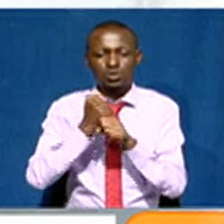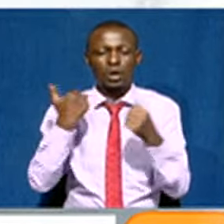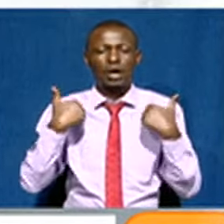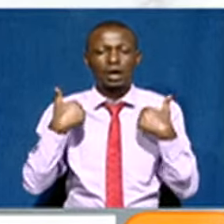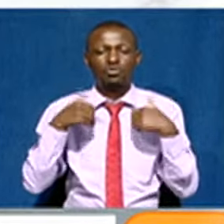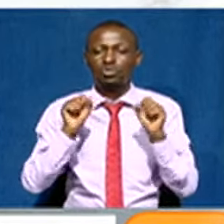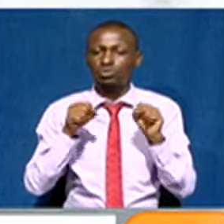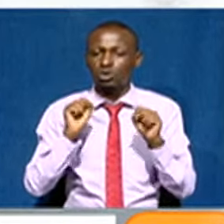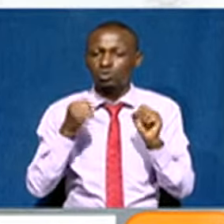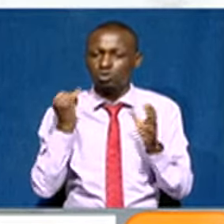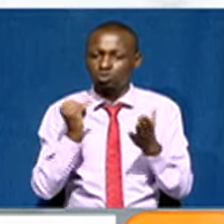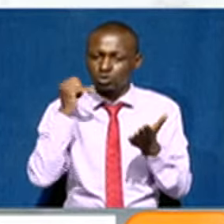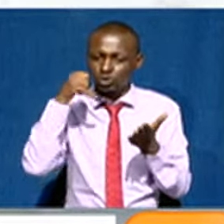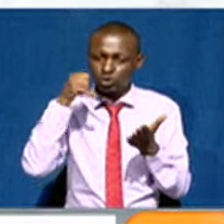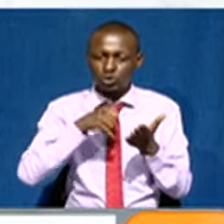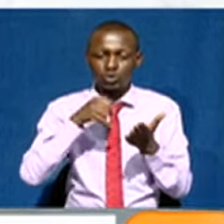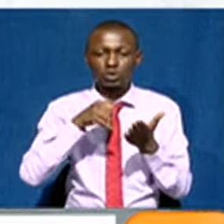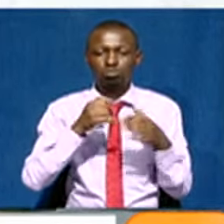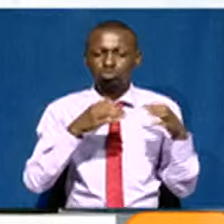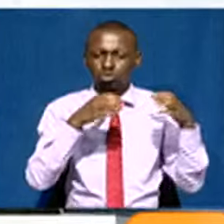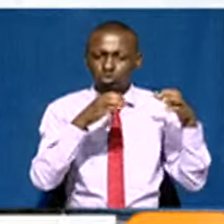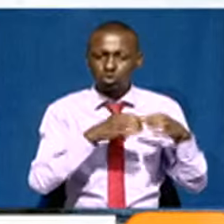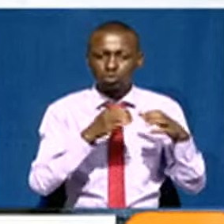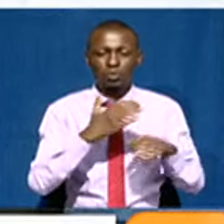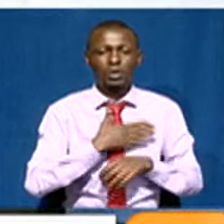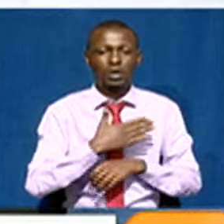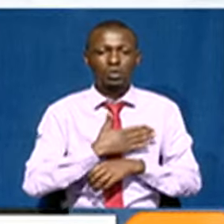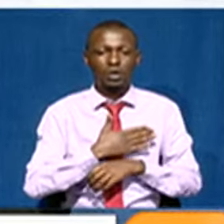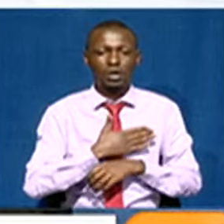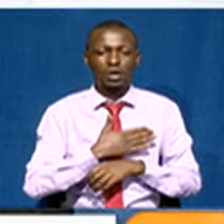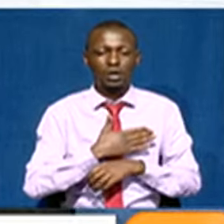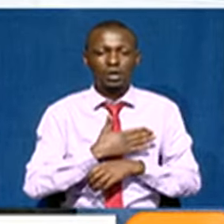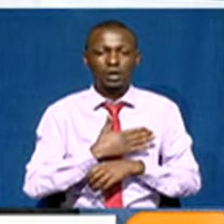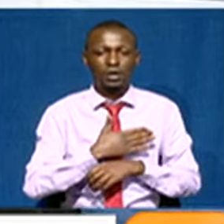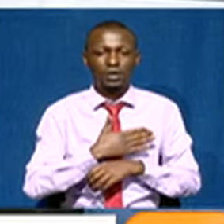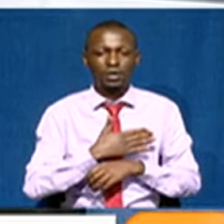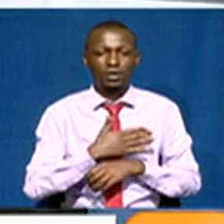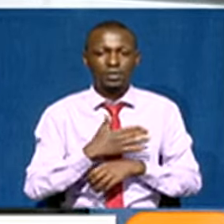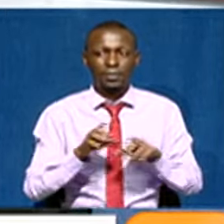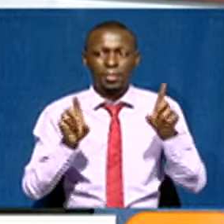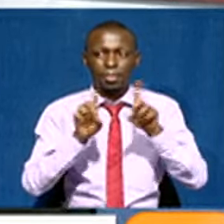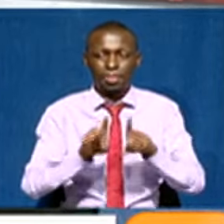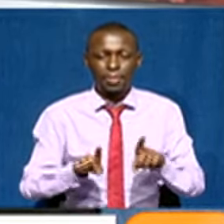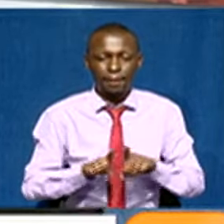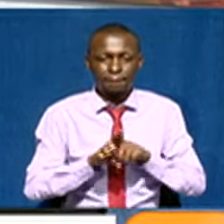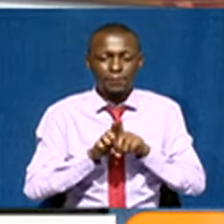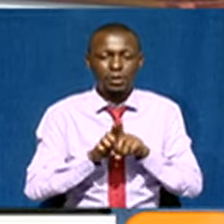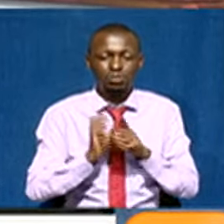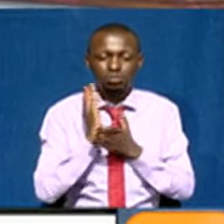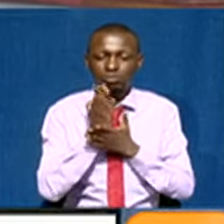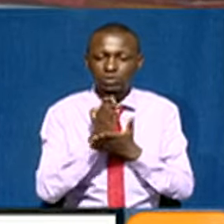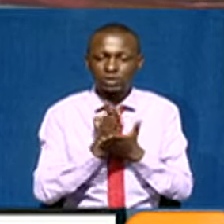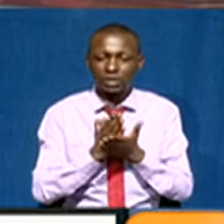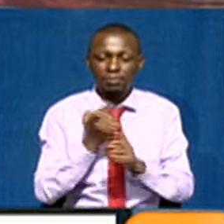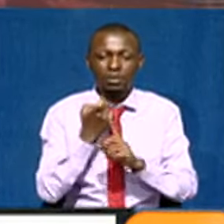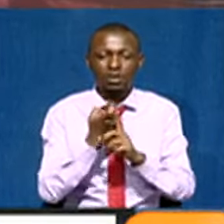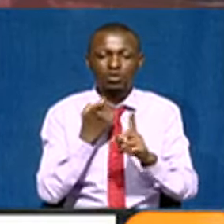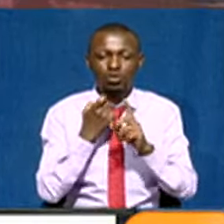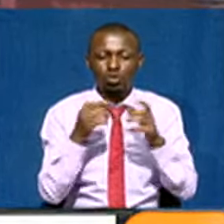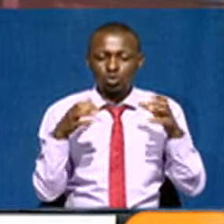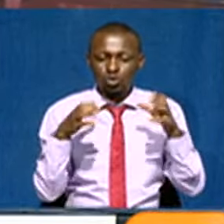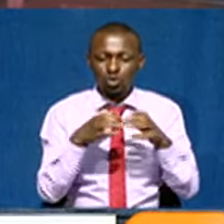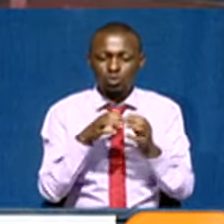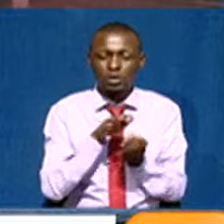we've gotten some some interesting prospects coming in, including some from even banking